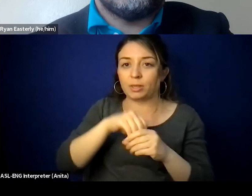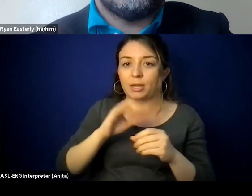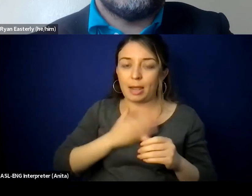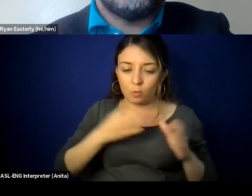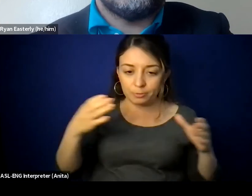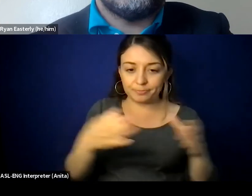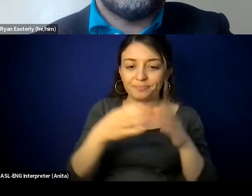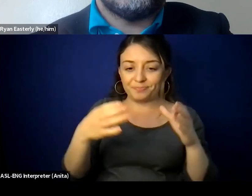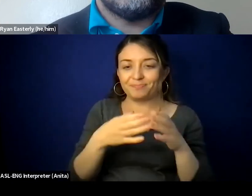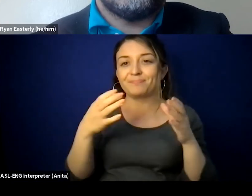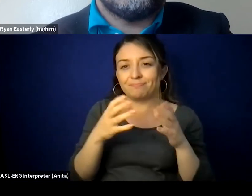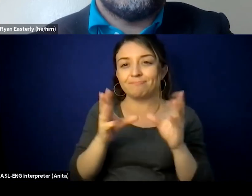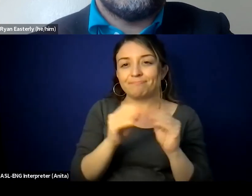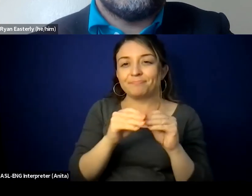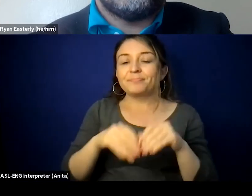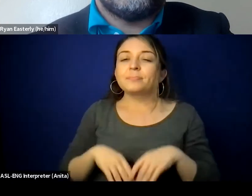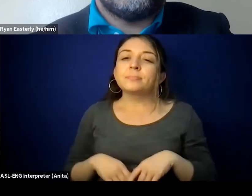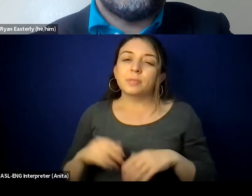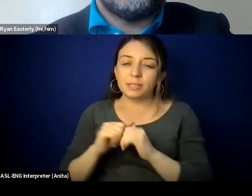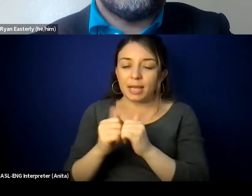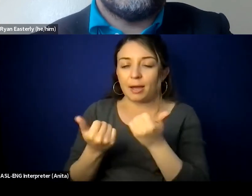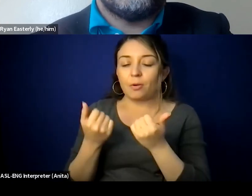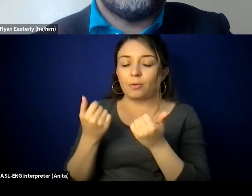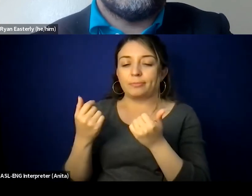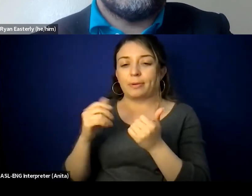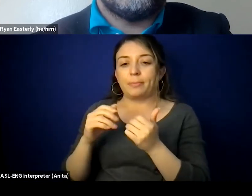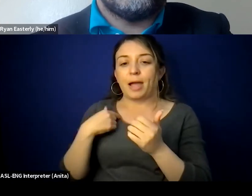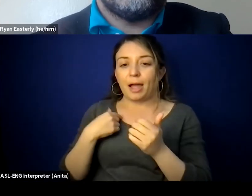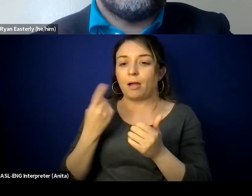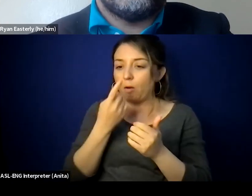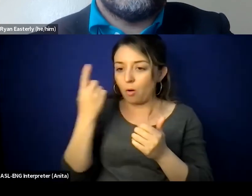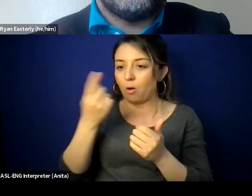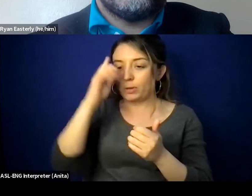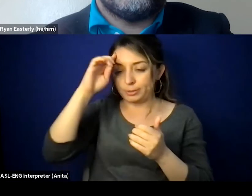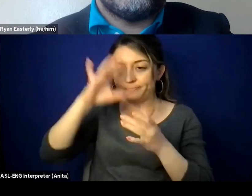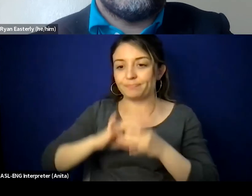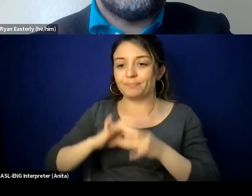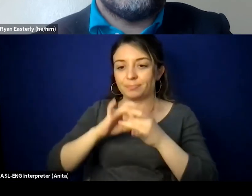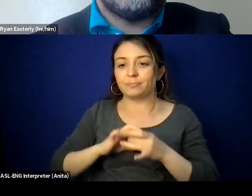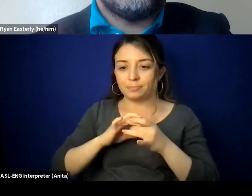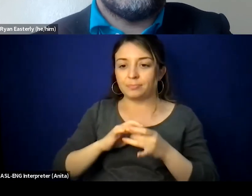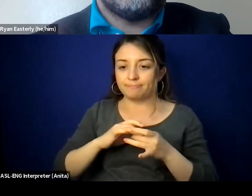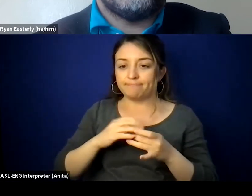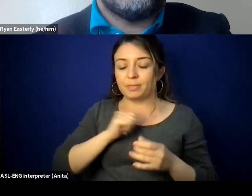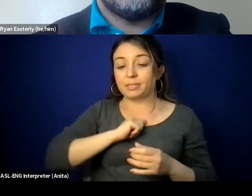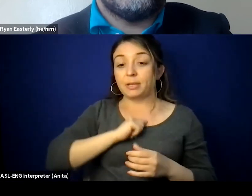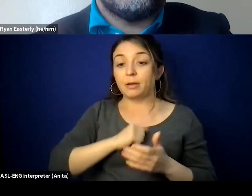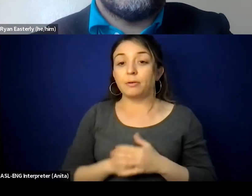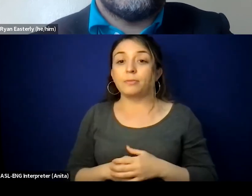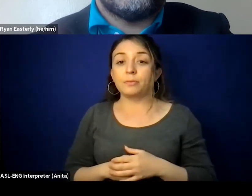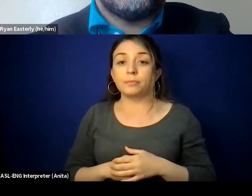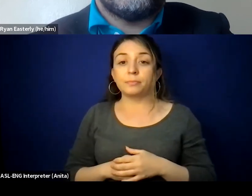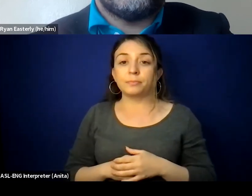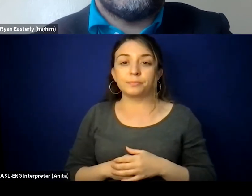space. And so that's one of the ways that I sort of constantly reground. And I actually think it's worth